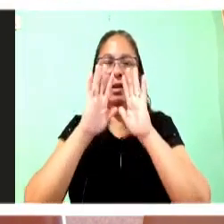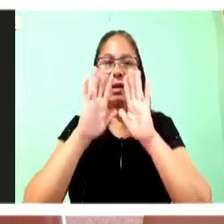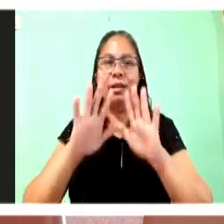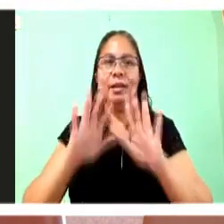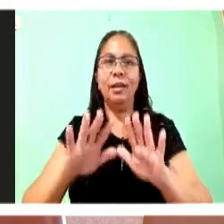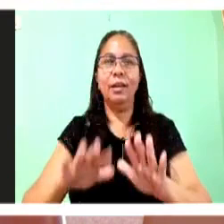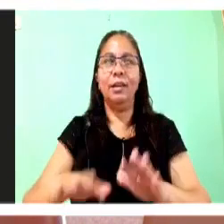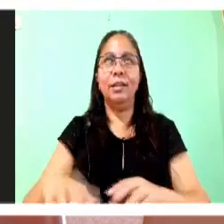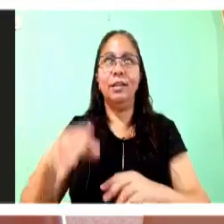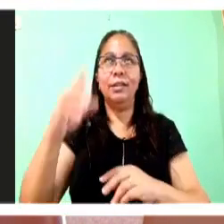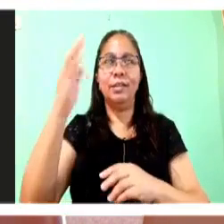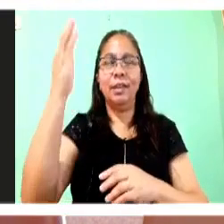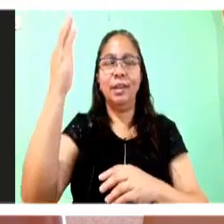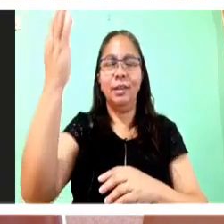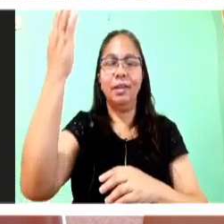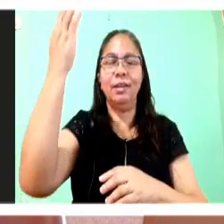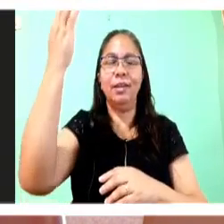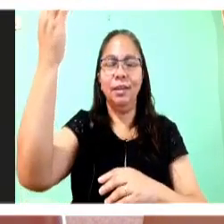Blessed is he